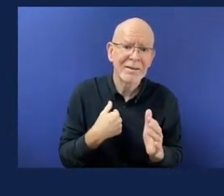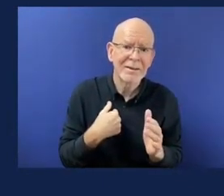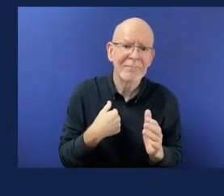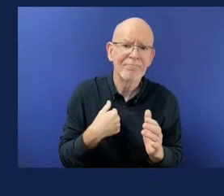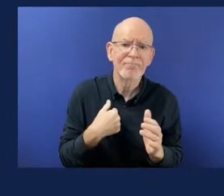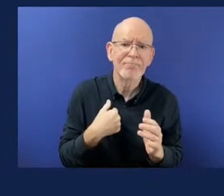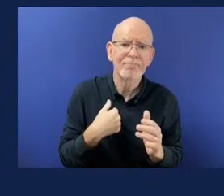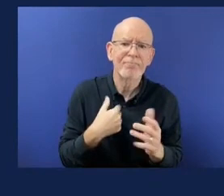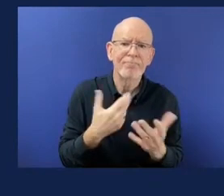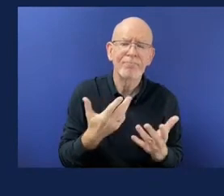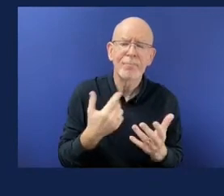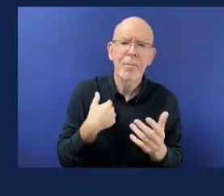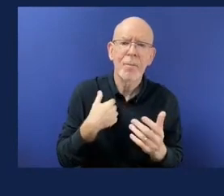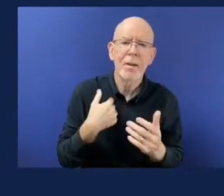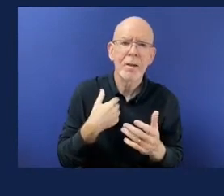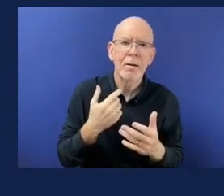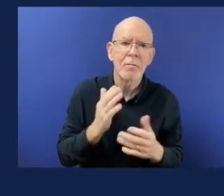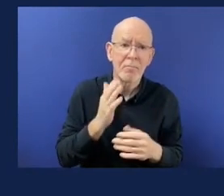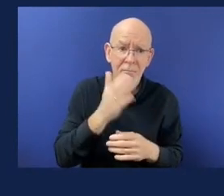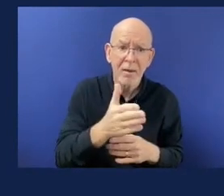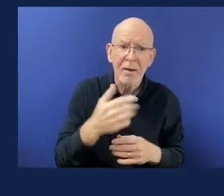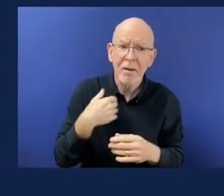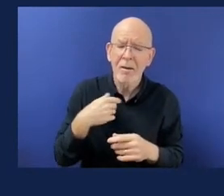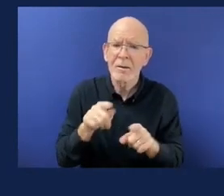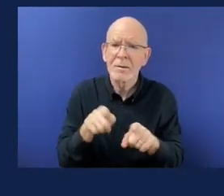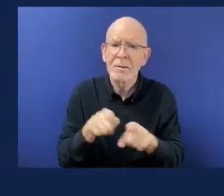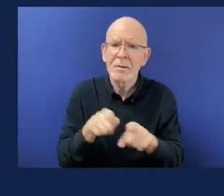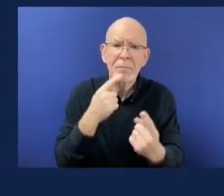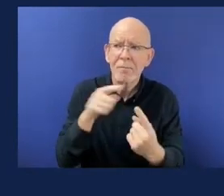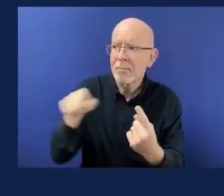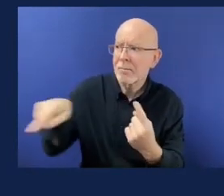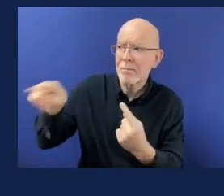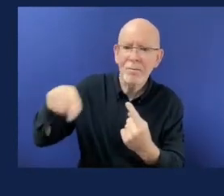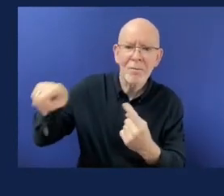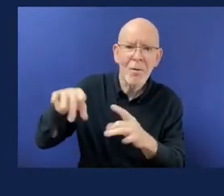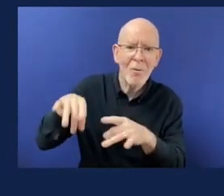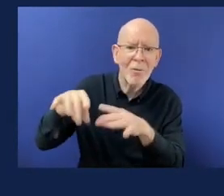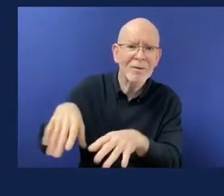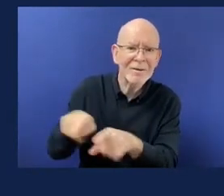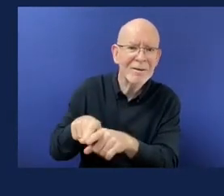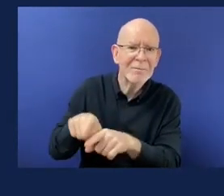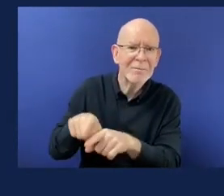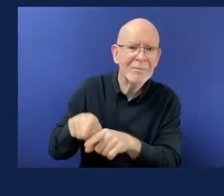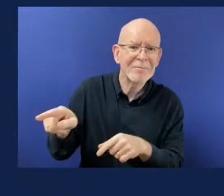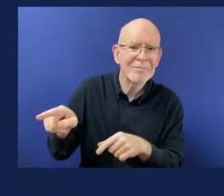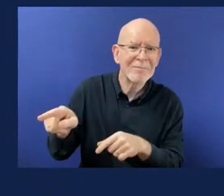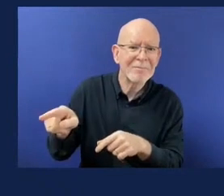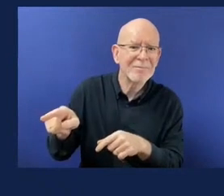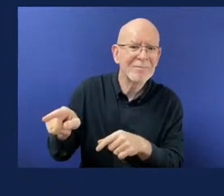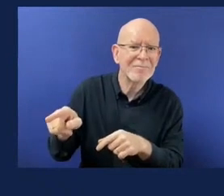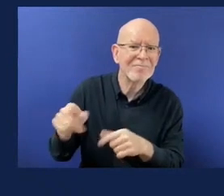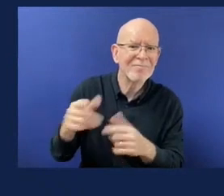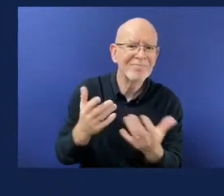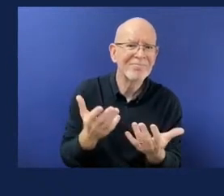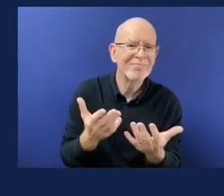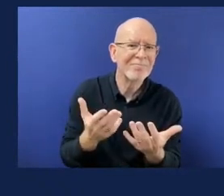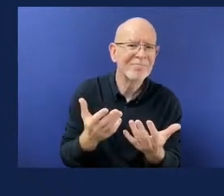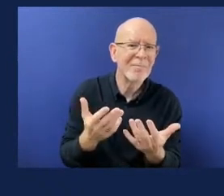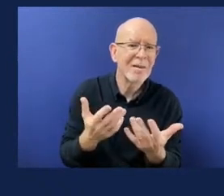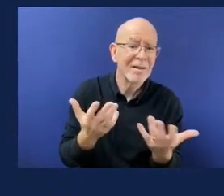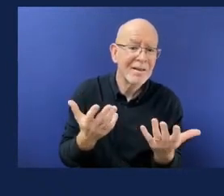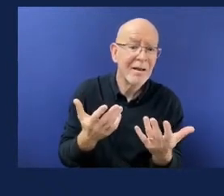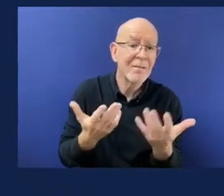About a week before we then were due in New Zealand to start our roundtables, we also went into a COVID